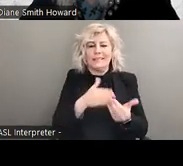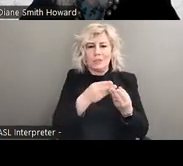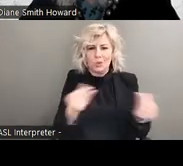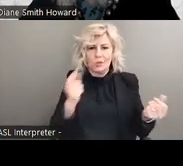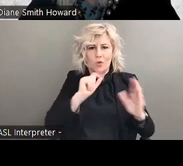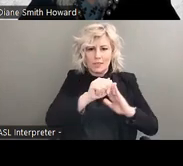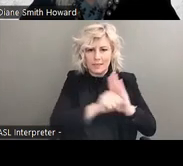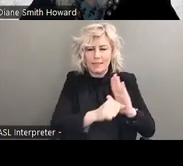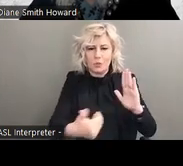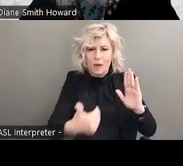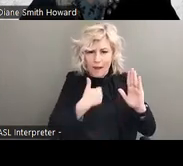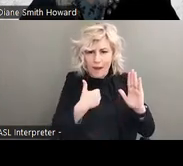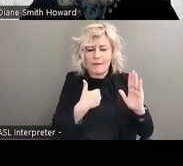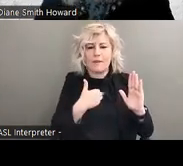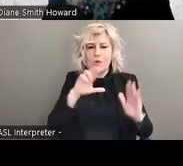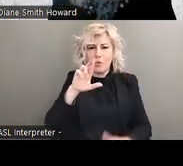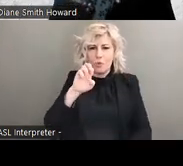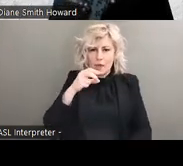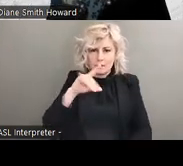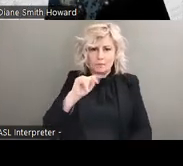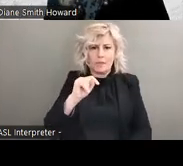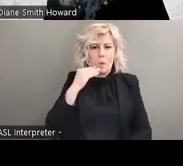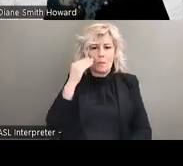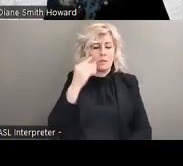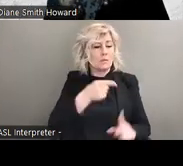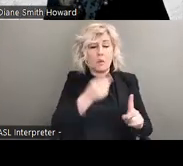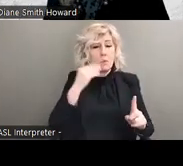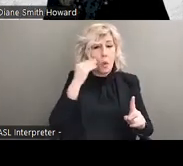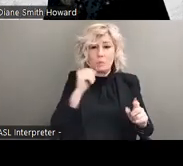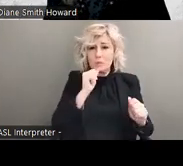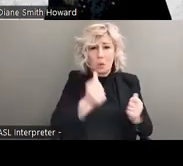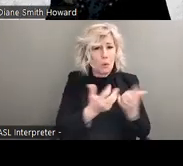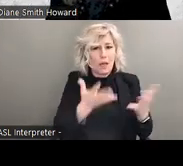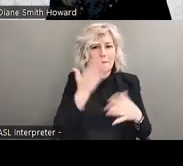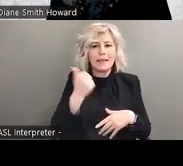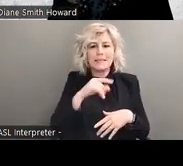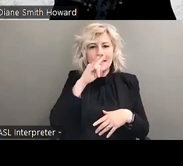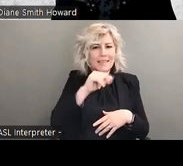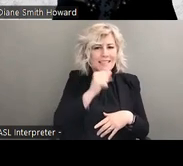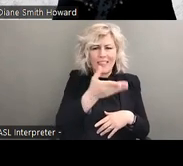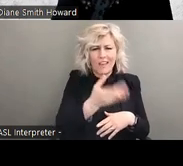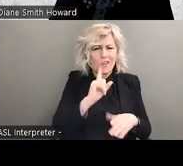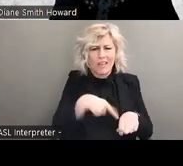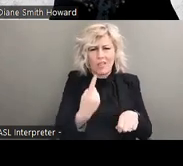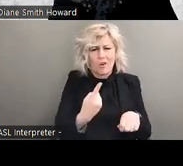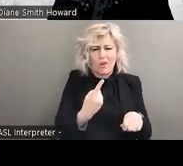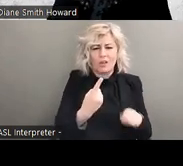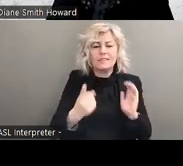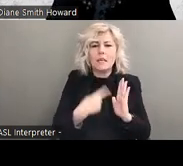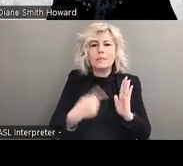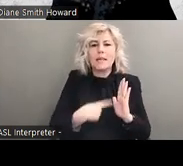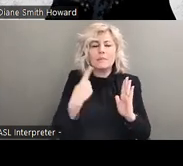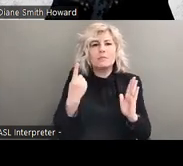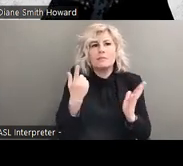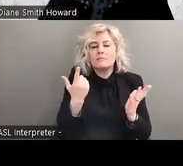have, respite homes, and the respite homes don't burn out because the kid isn't there that long. I mean, it's sometimes you just have to